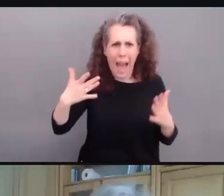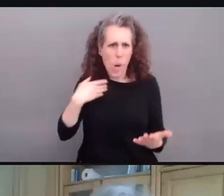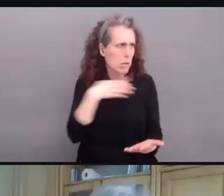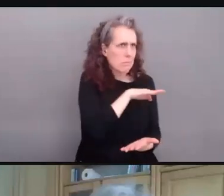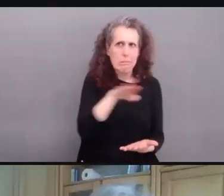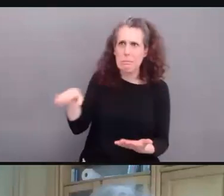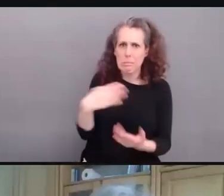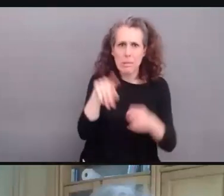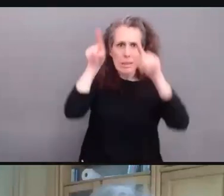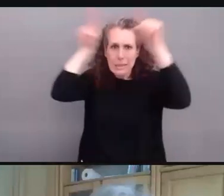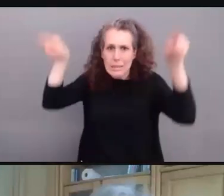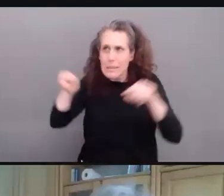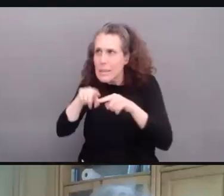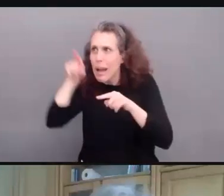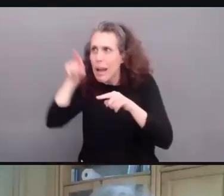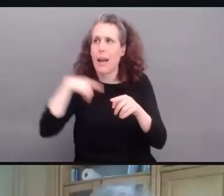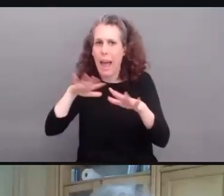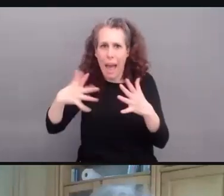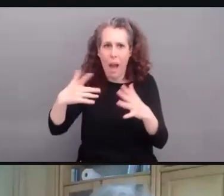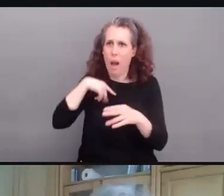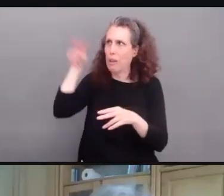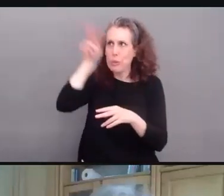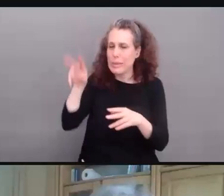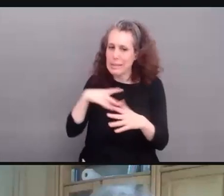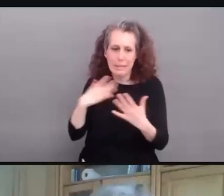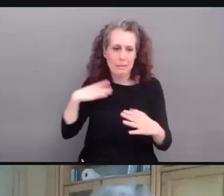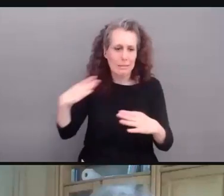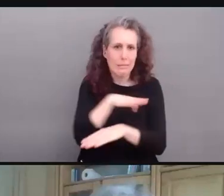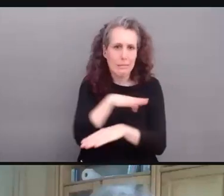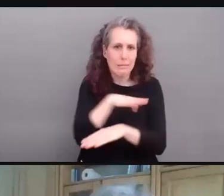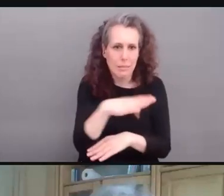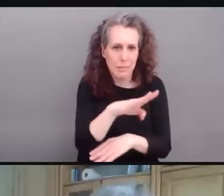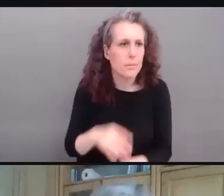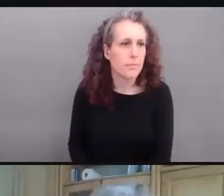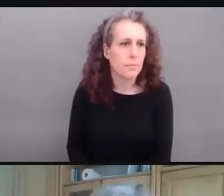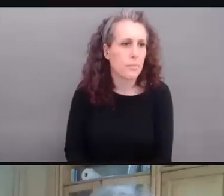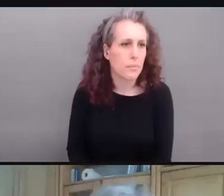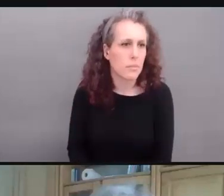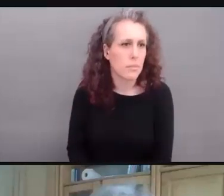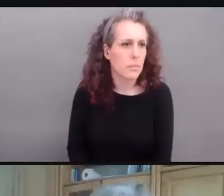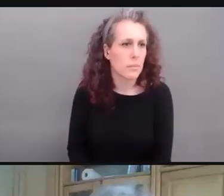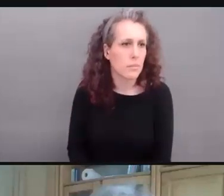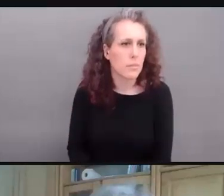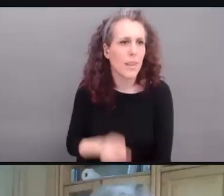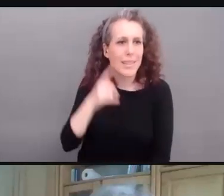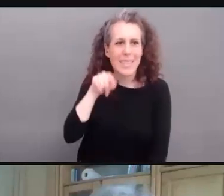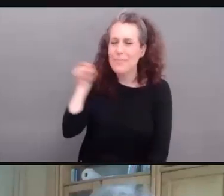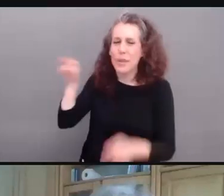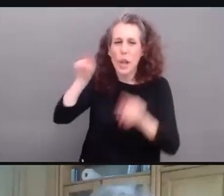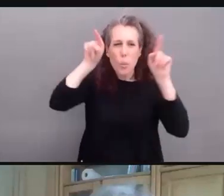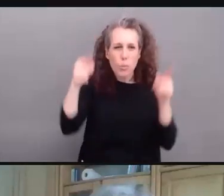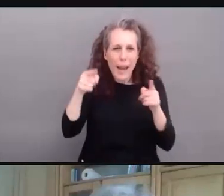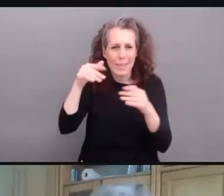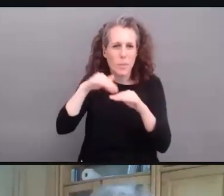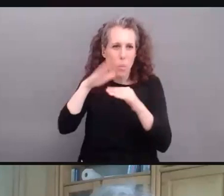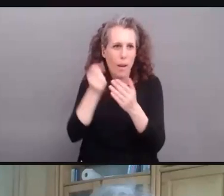out later, what kind of sub clauses are included therein. So of course, we have this